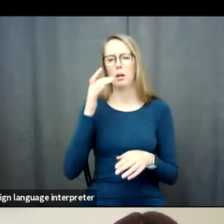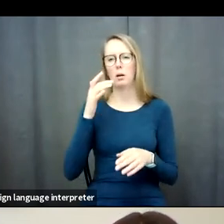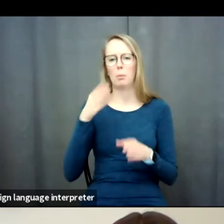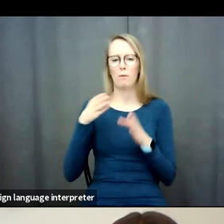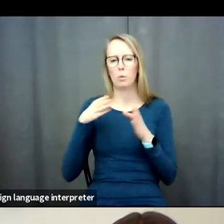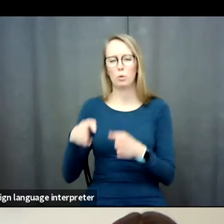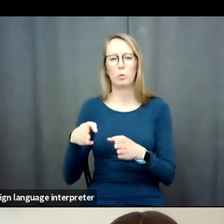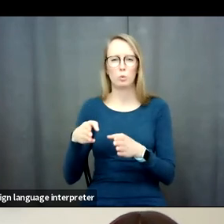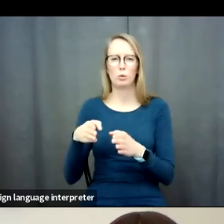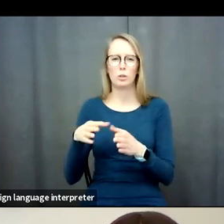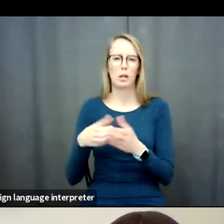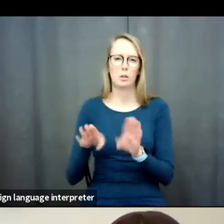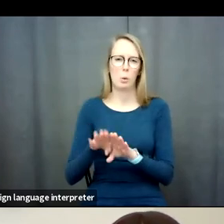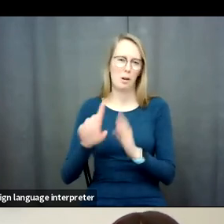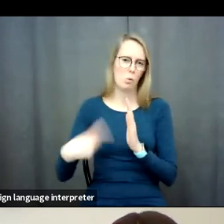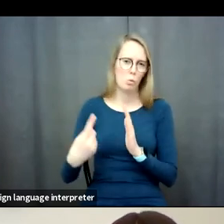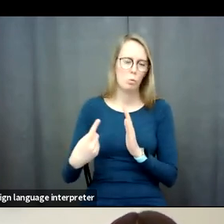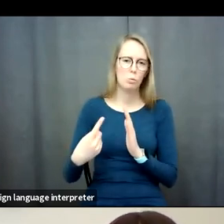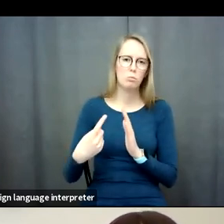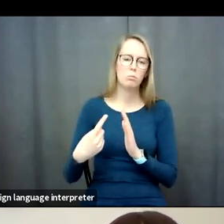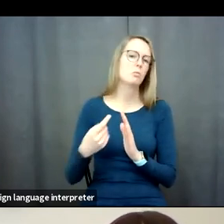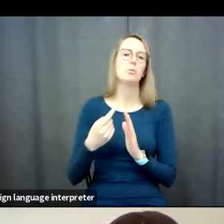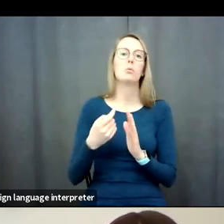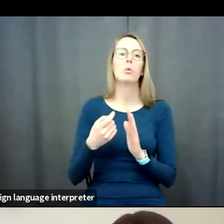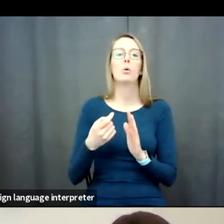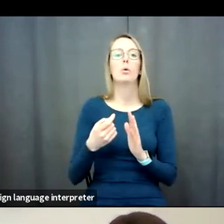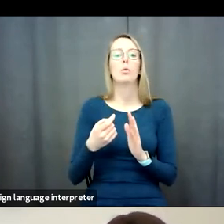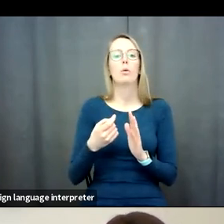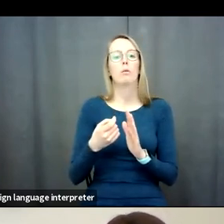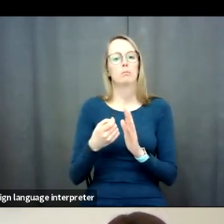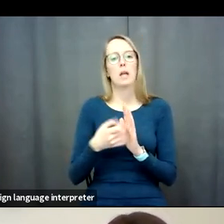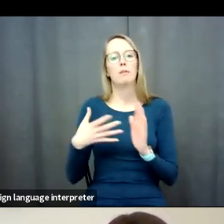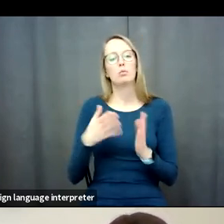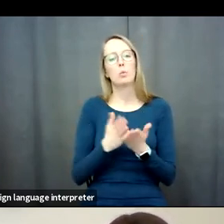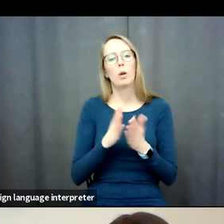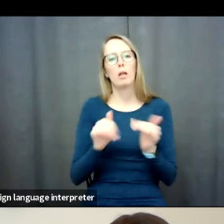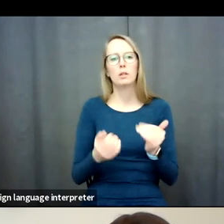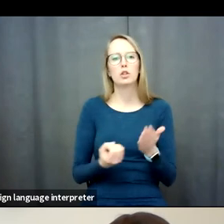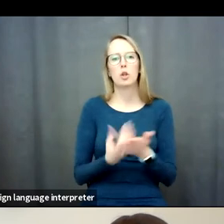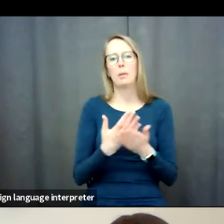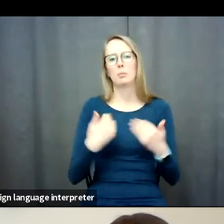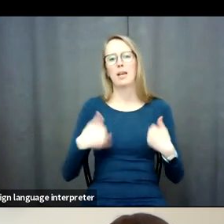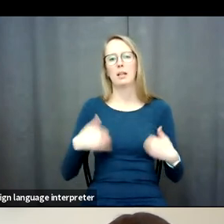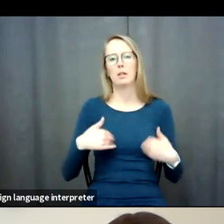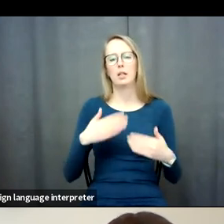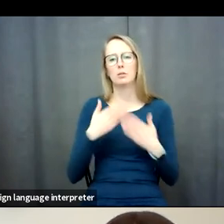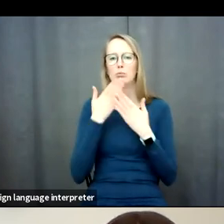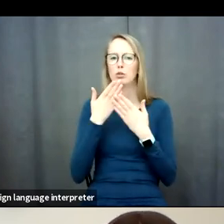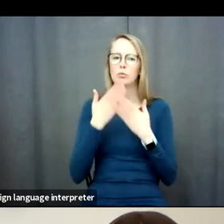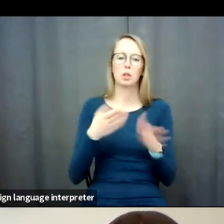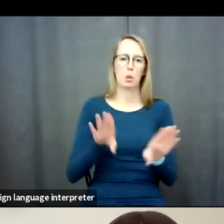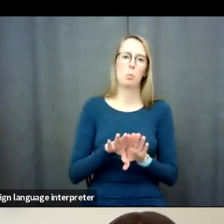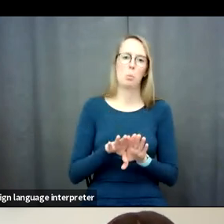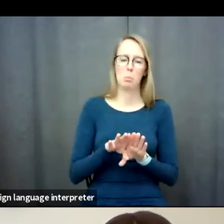the classroom. Therefore, the school had created an individual study room for this